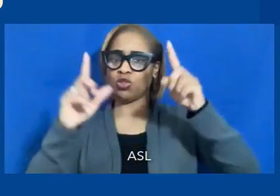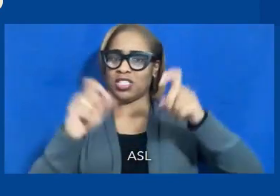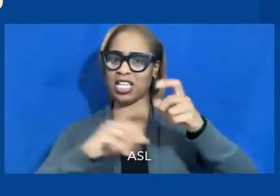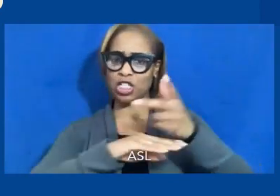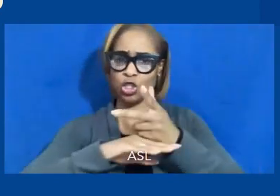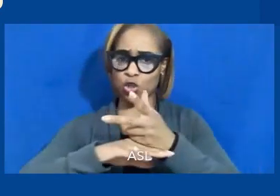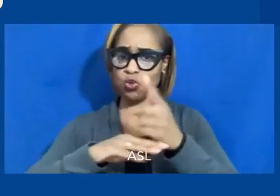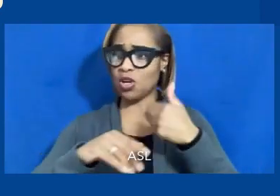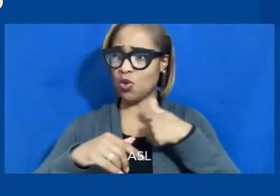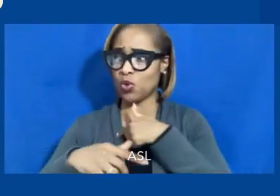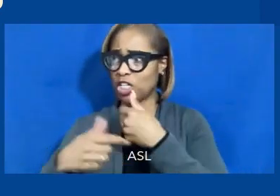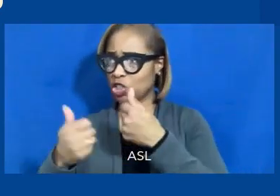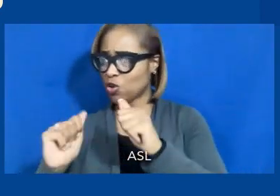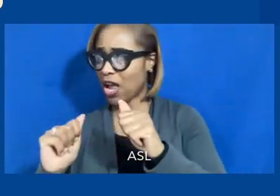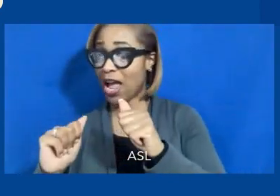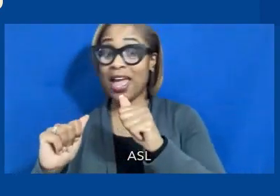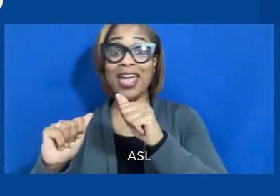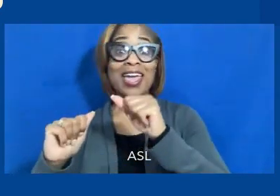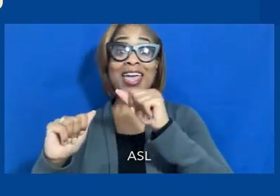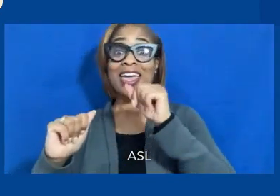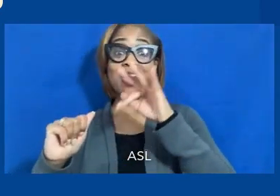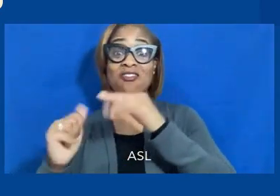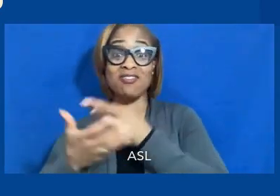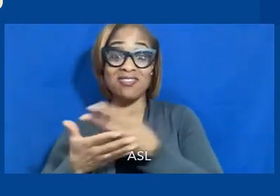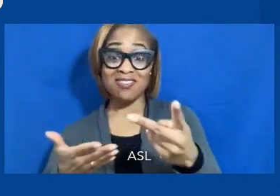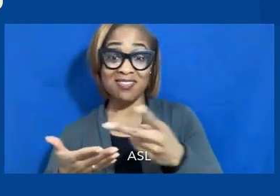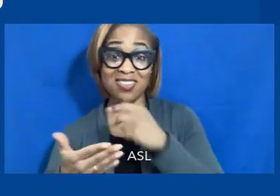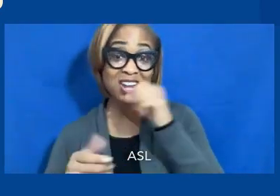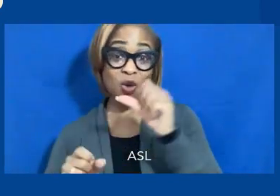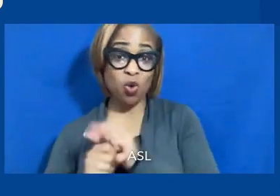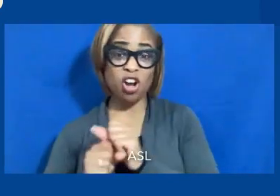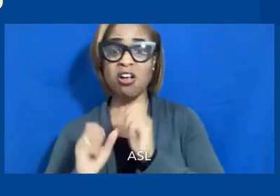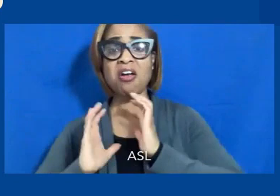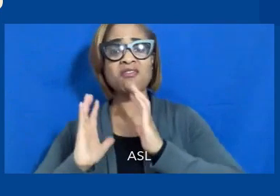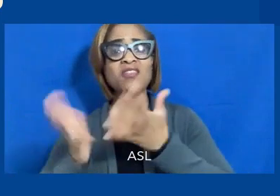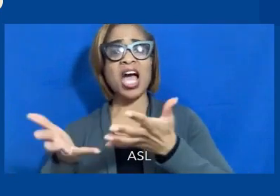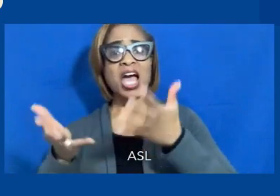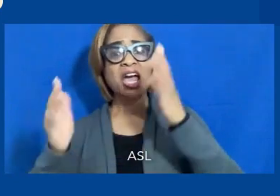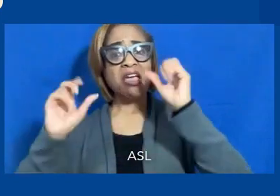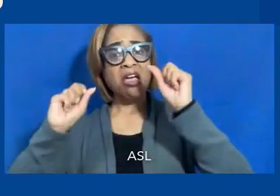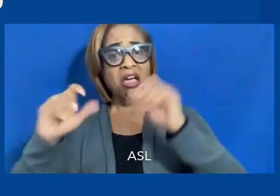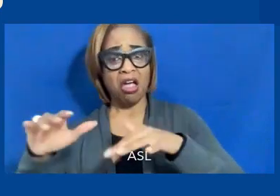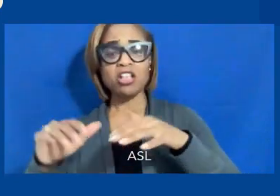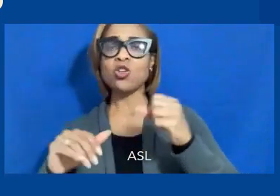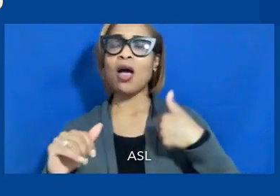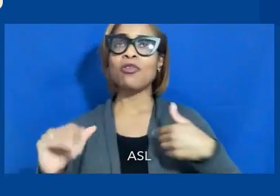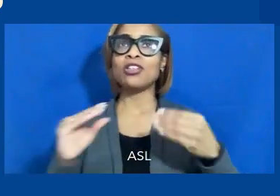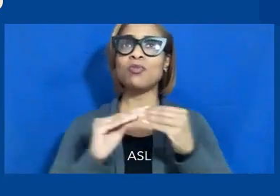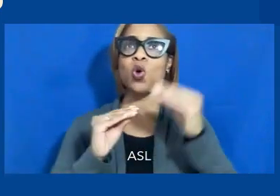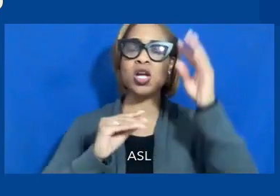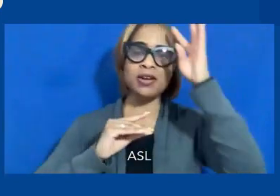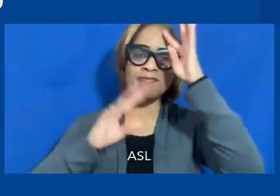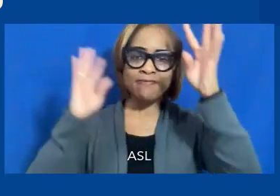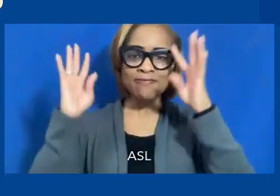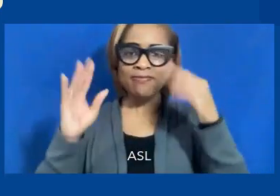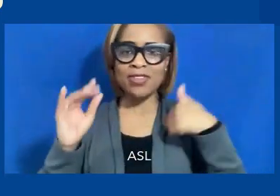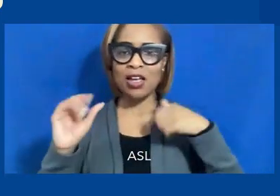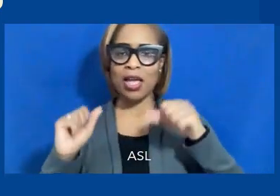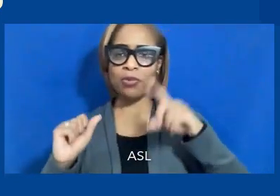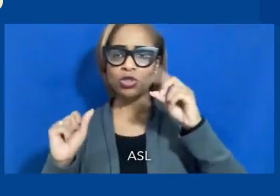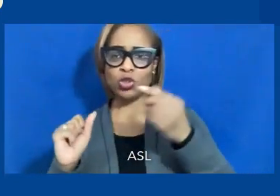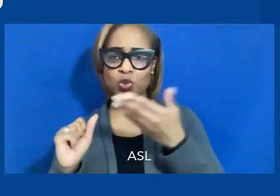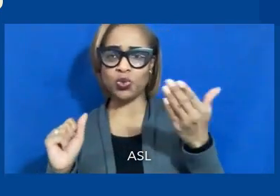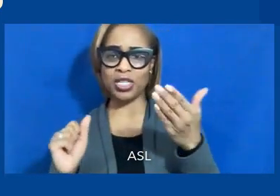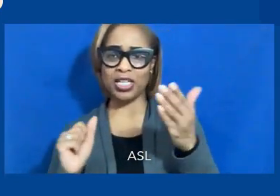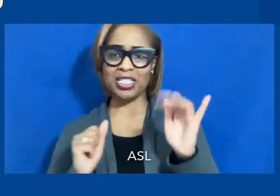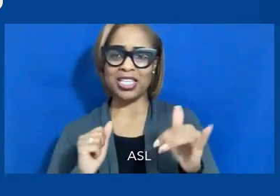it, and then it didn't work. And because I was so much more adventurous, so I was able to, like, do things that I